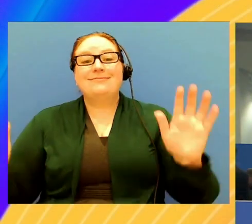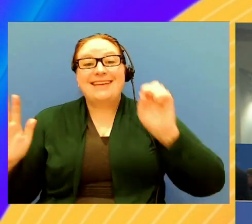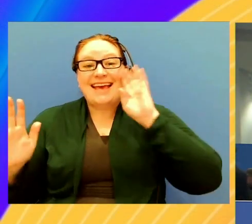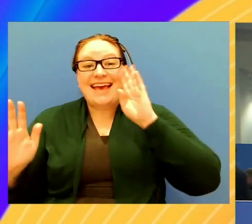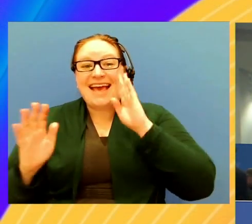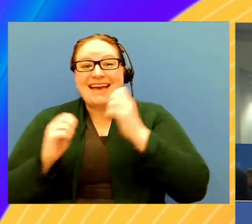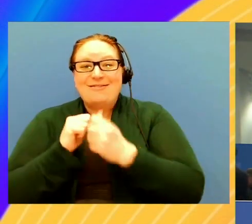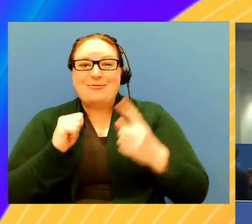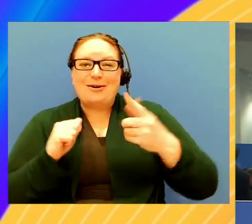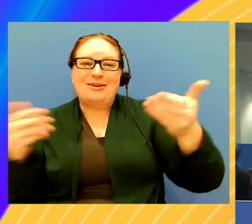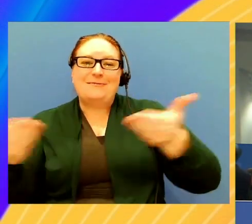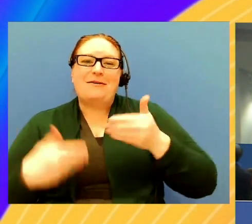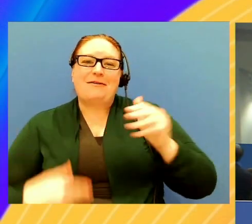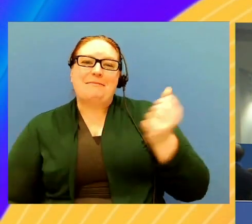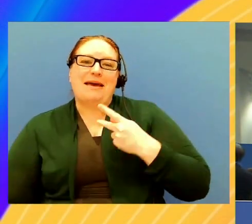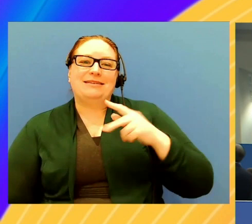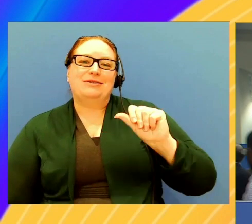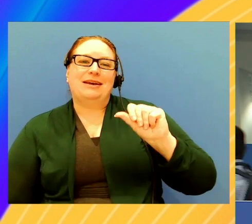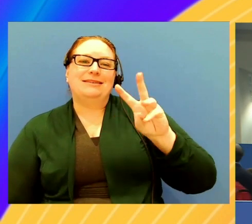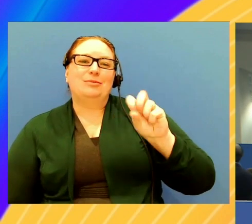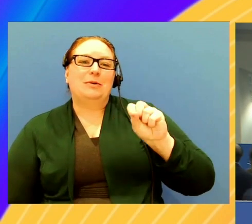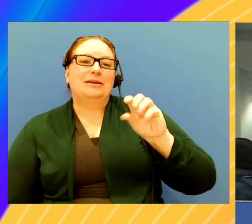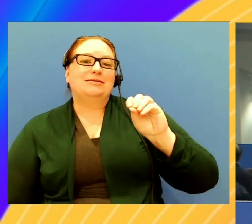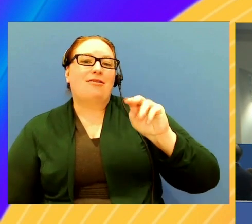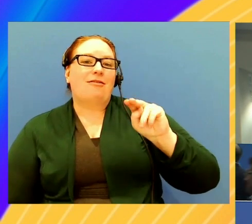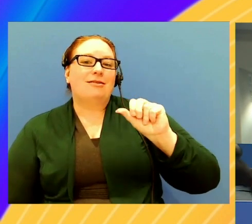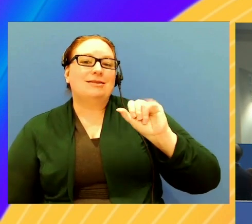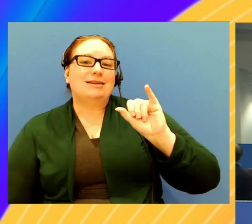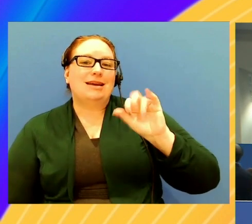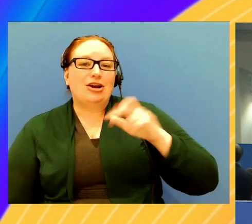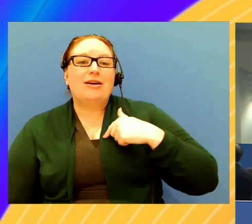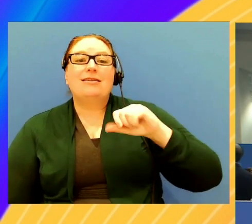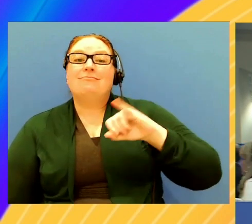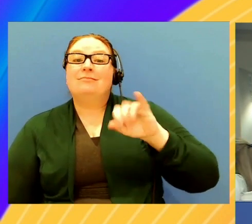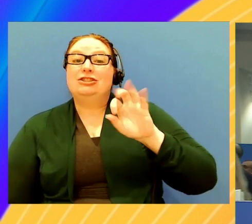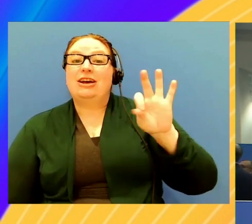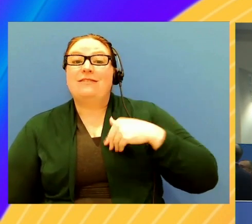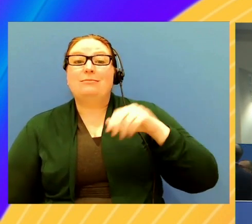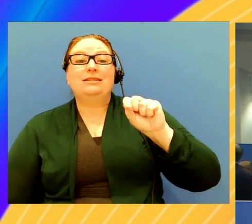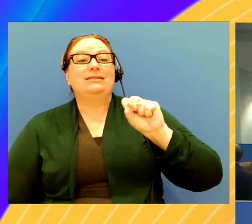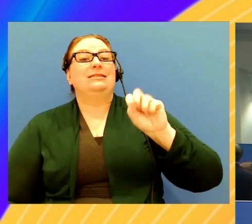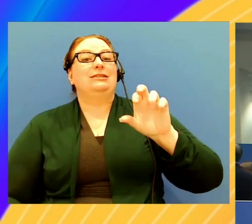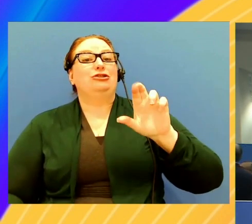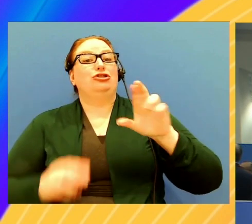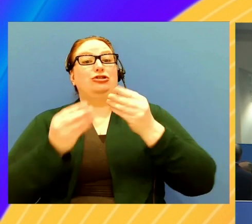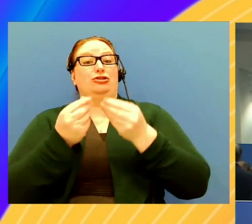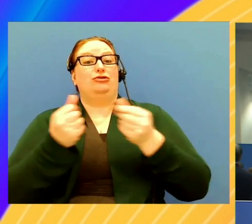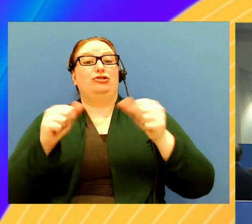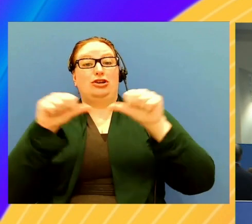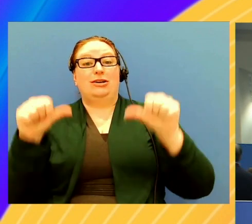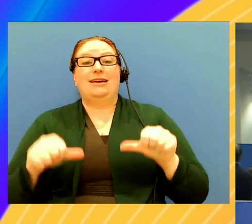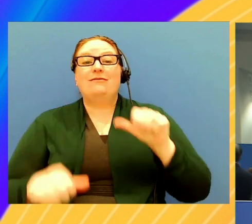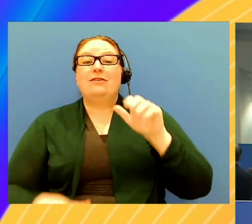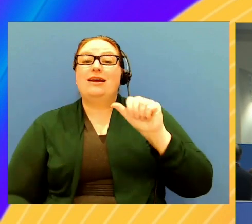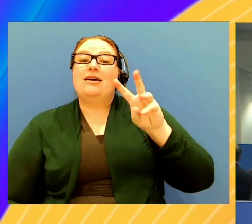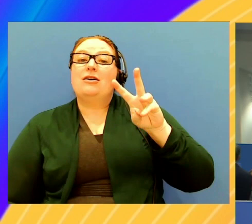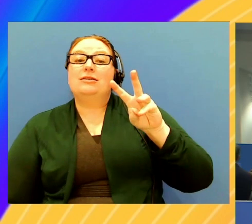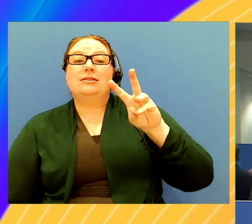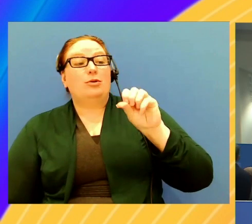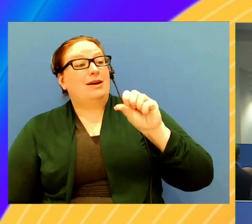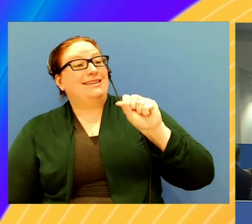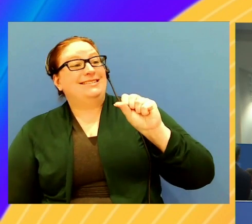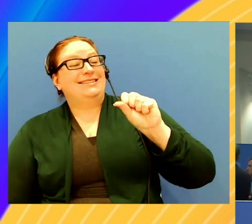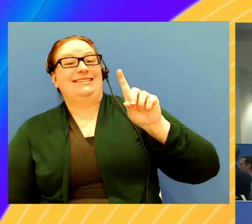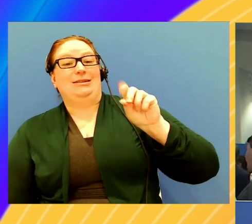everyone. Welcome back to AWS On Air. My name is Jeff Mershak. I'm a Senior Solutions Architect on the AWS DoD Air Force team, and